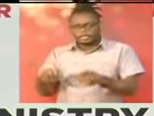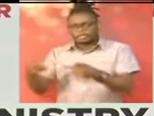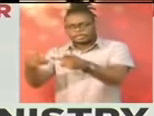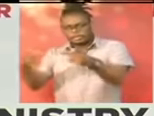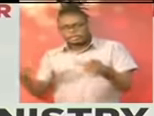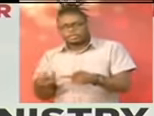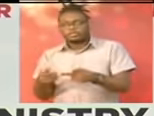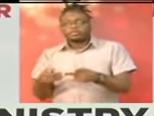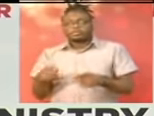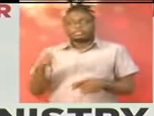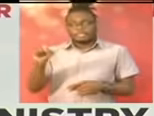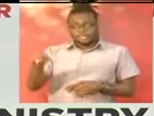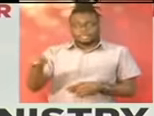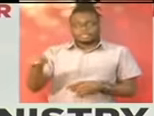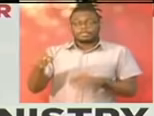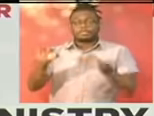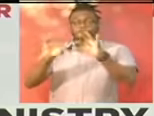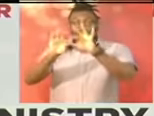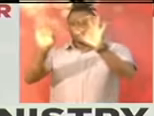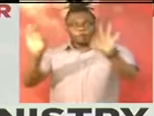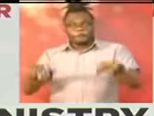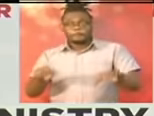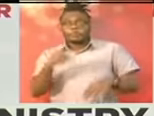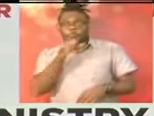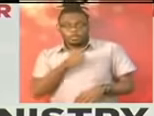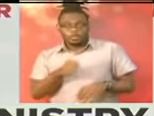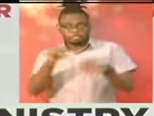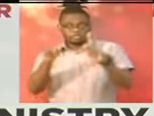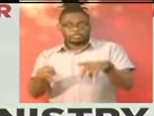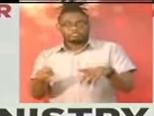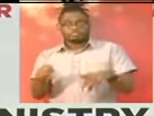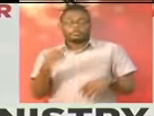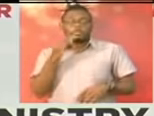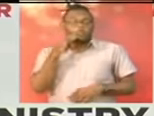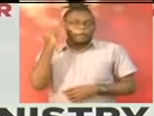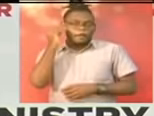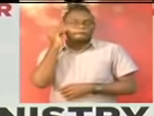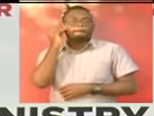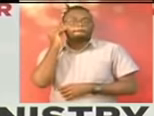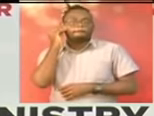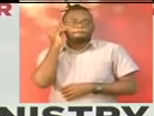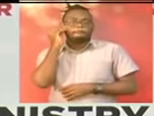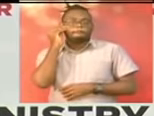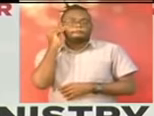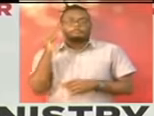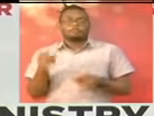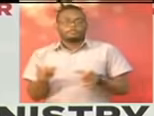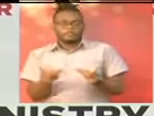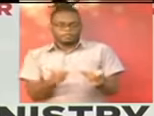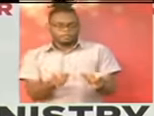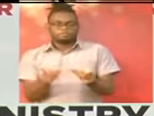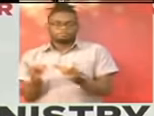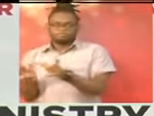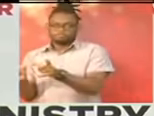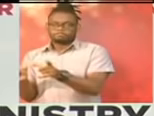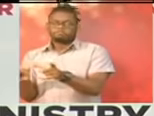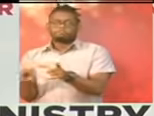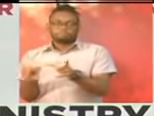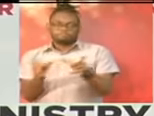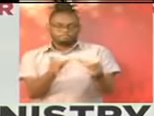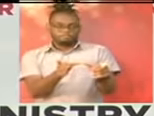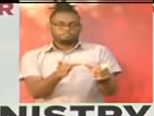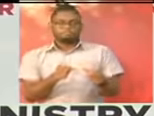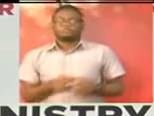those facilities. And again, we want to make sure that people hear that call and provide the necessary permission or consent to have